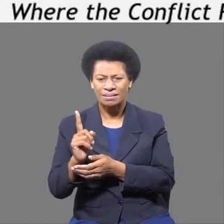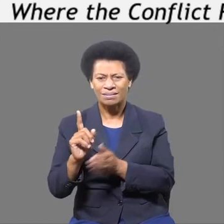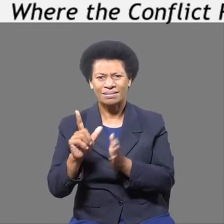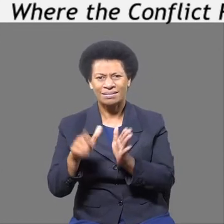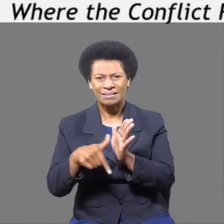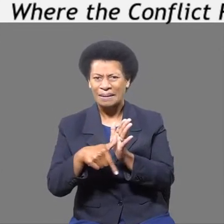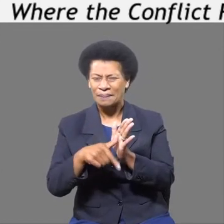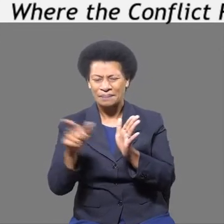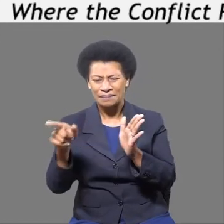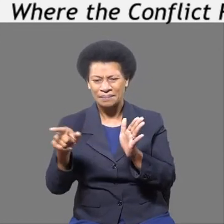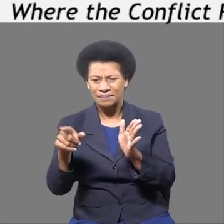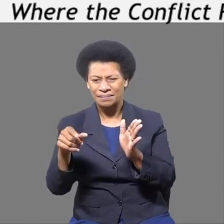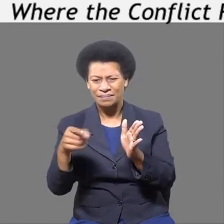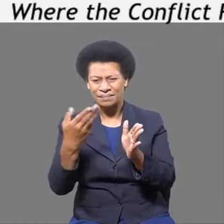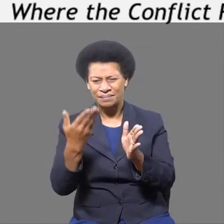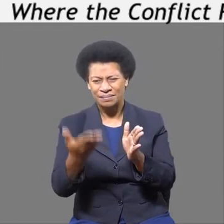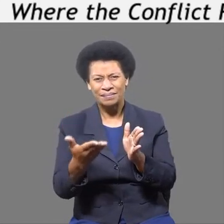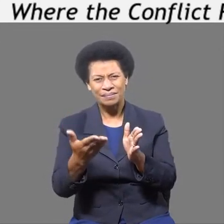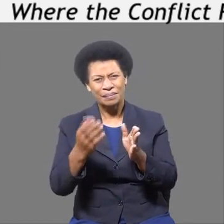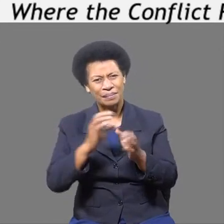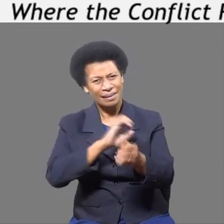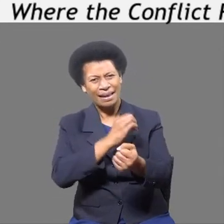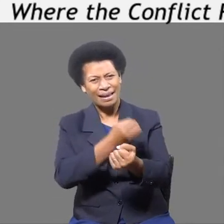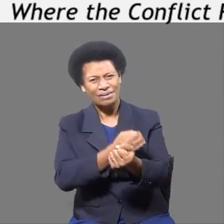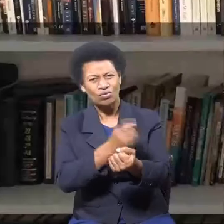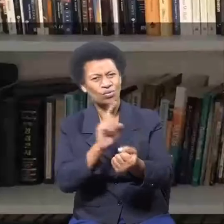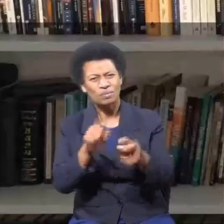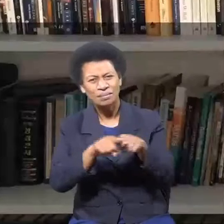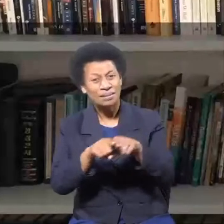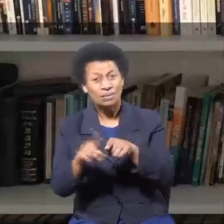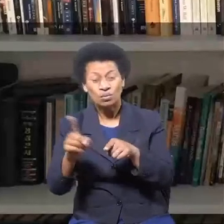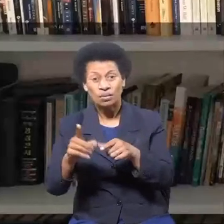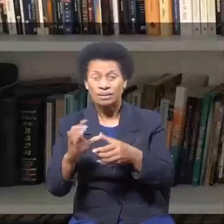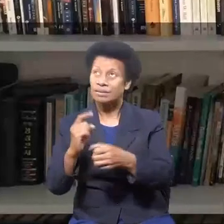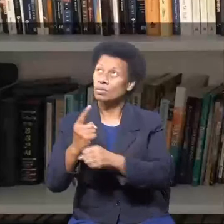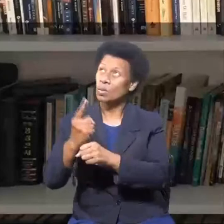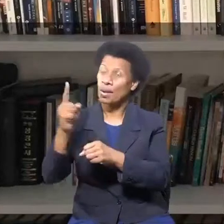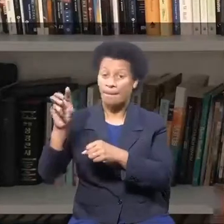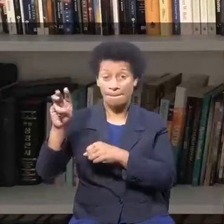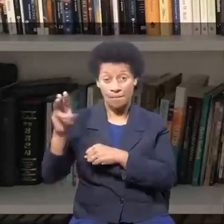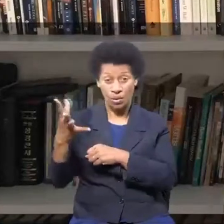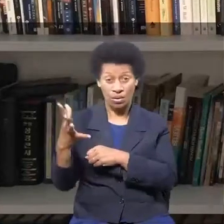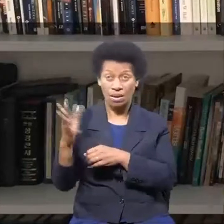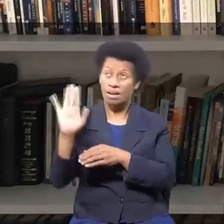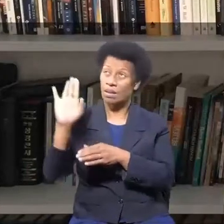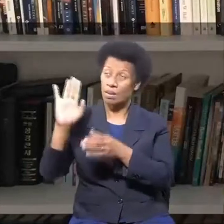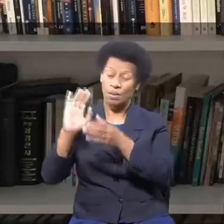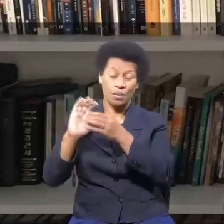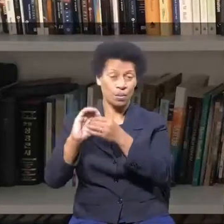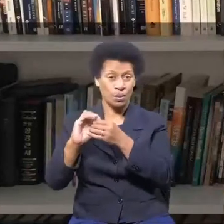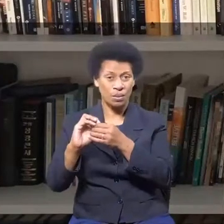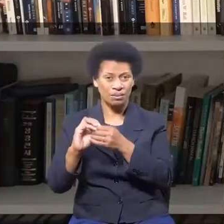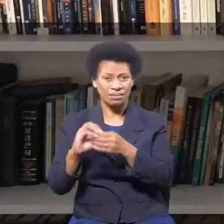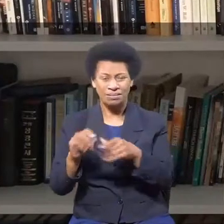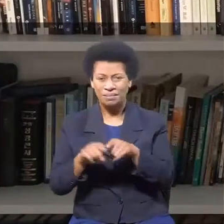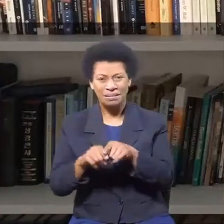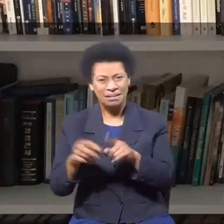without violating the principle of conservation of energy. God, when he performs miracles, is